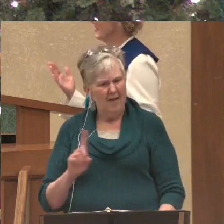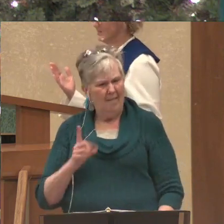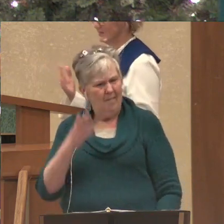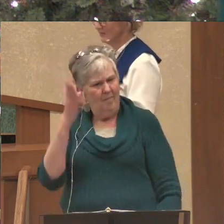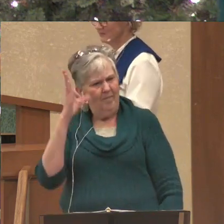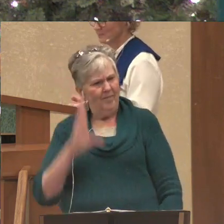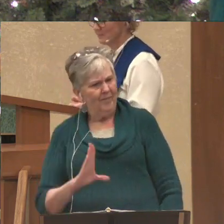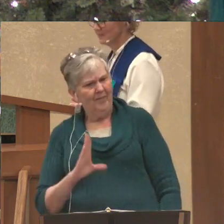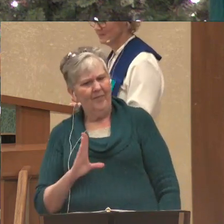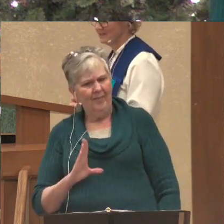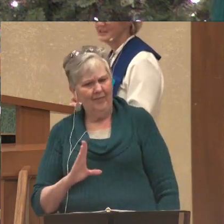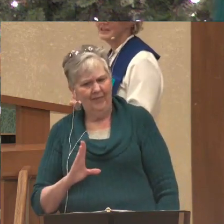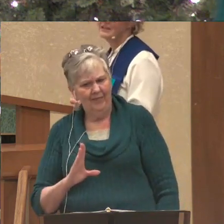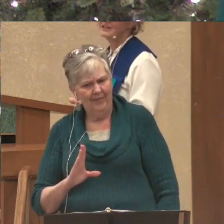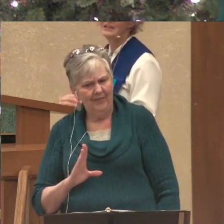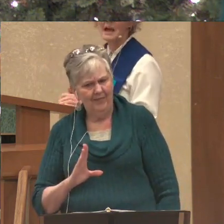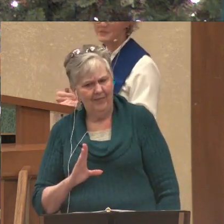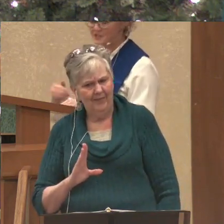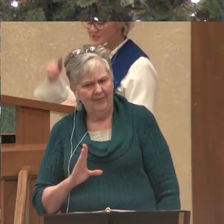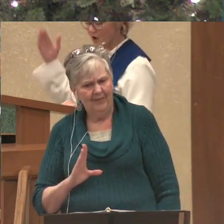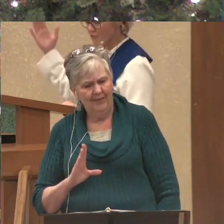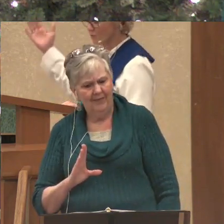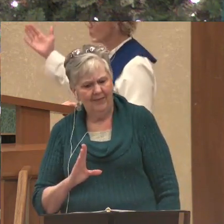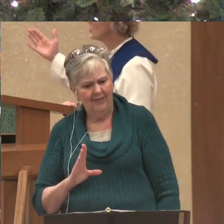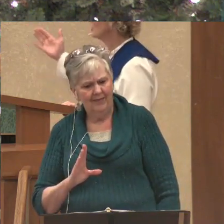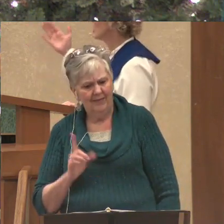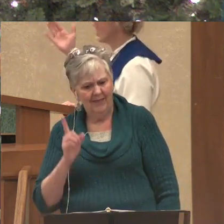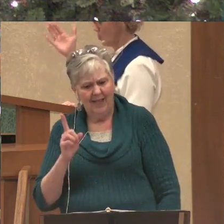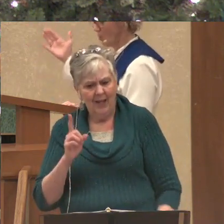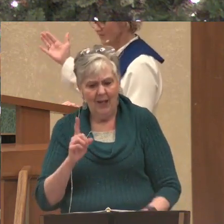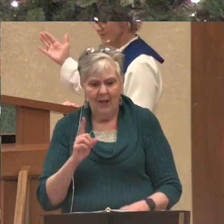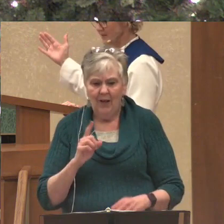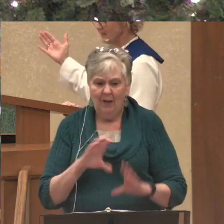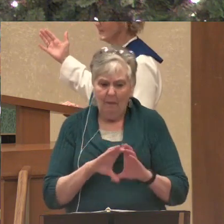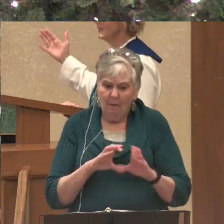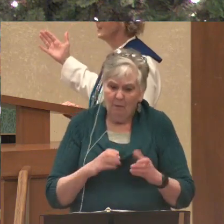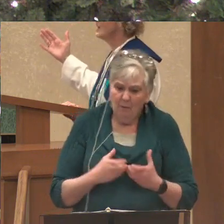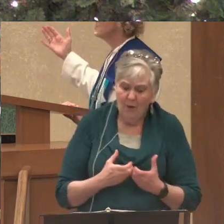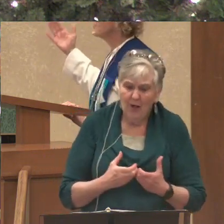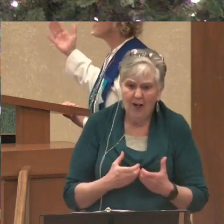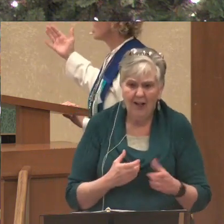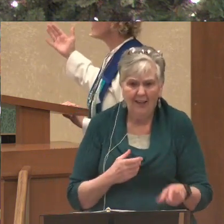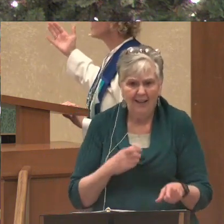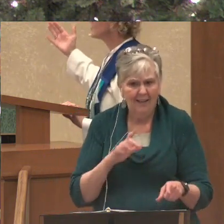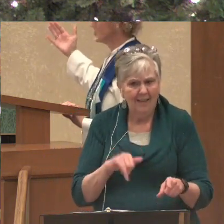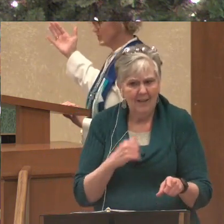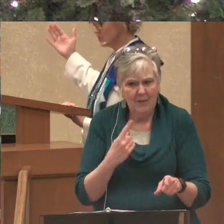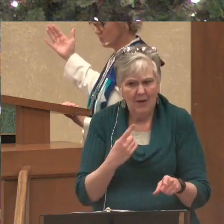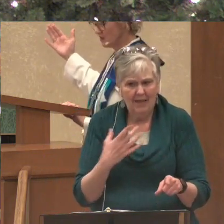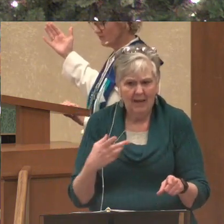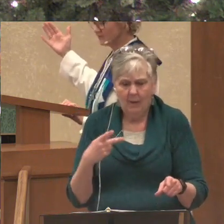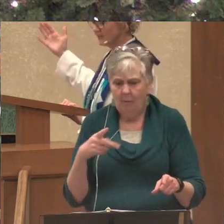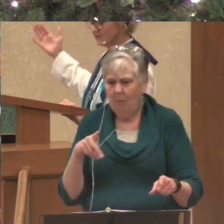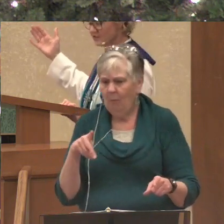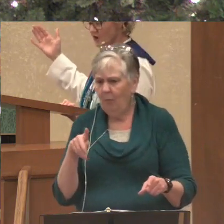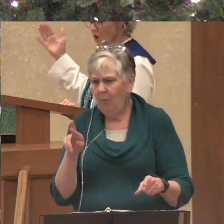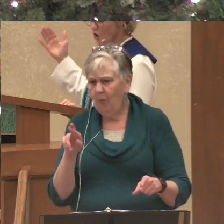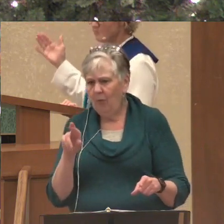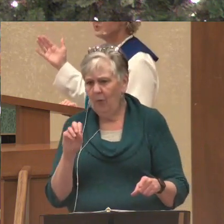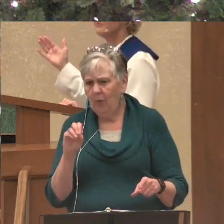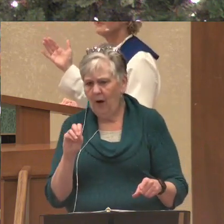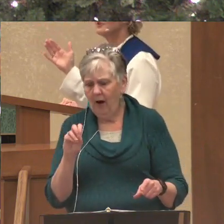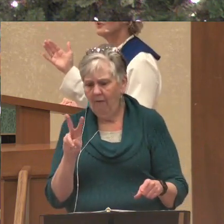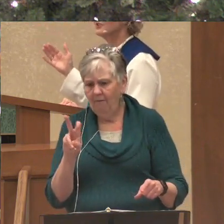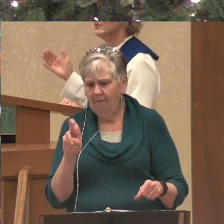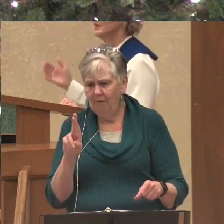God? And calamities out in the world are one thing, but Proverbs 13:12 says,